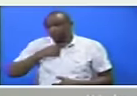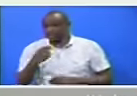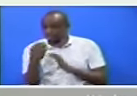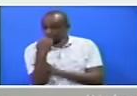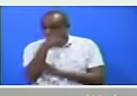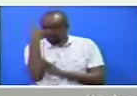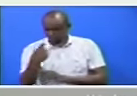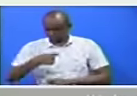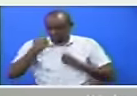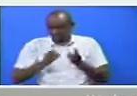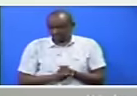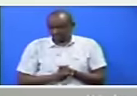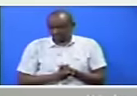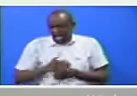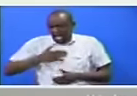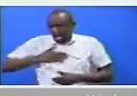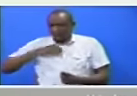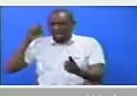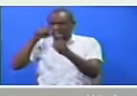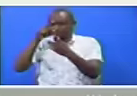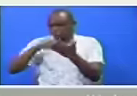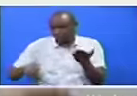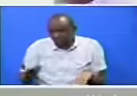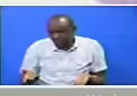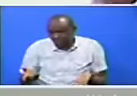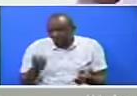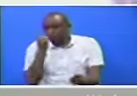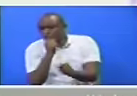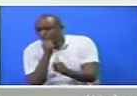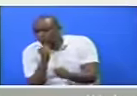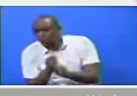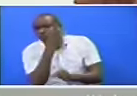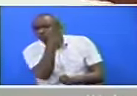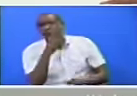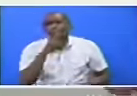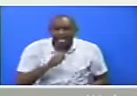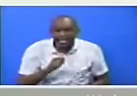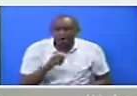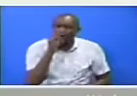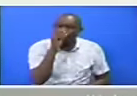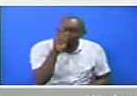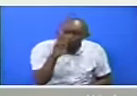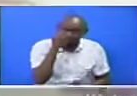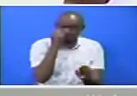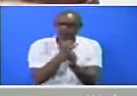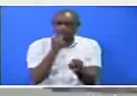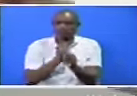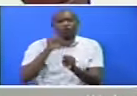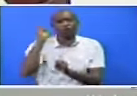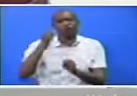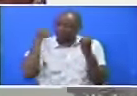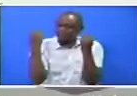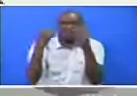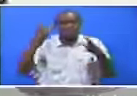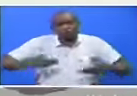tujiulize, haja yetu ni kazi ya wanaume ine au ni kazi kwa